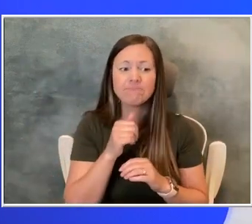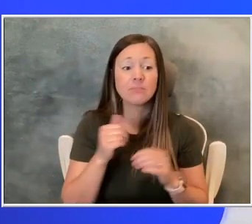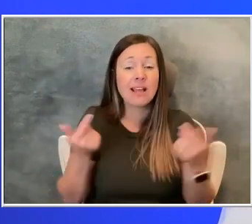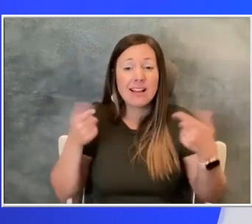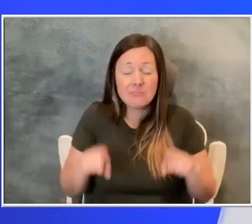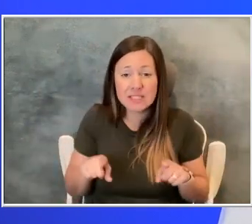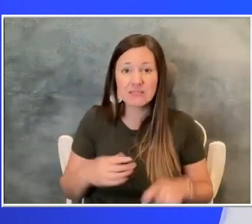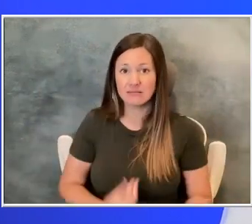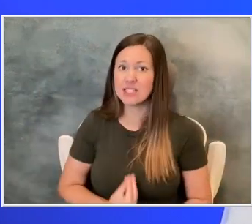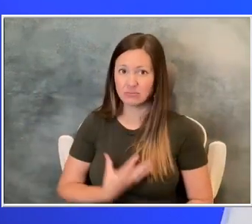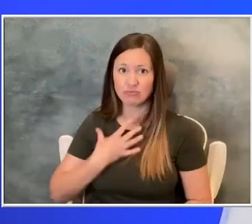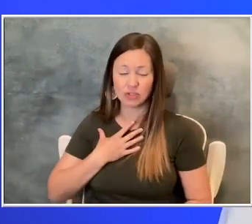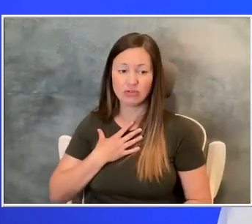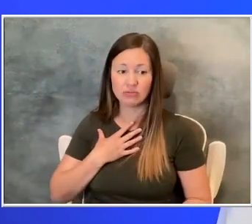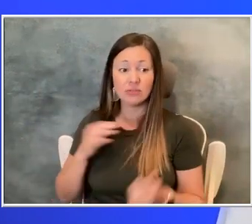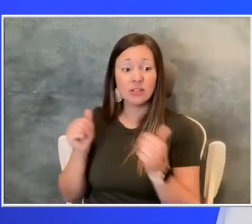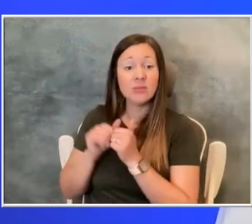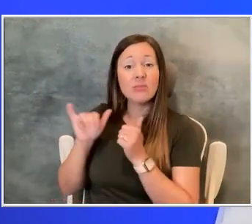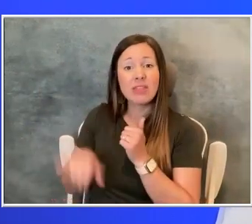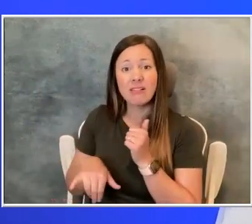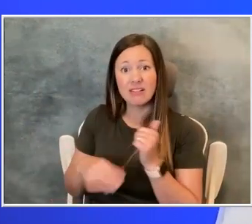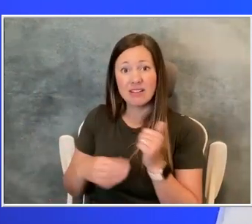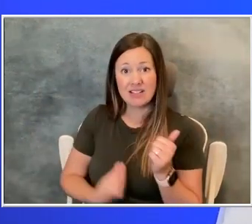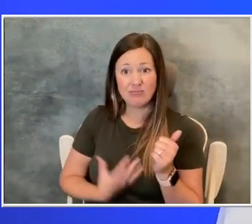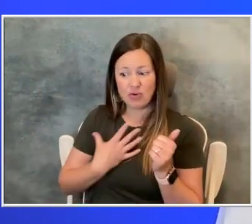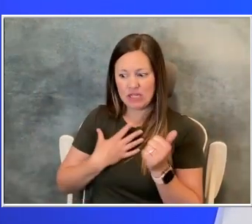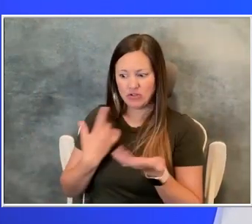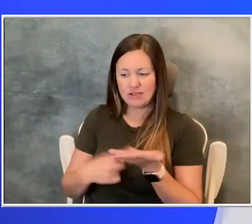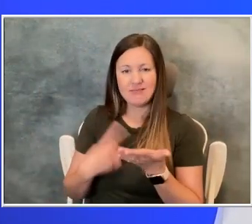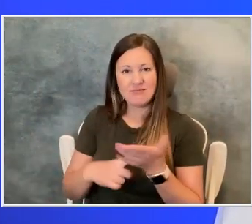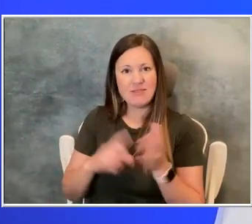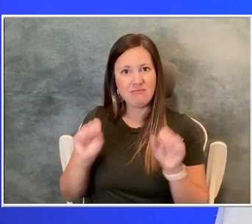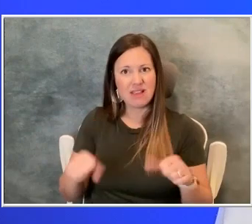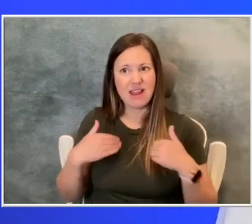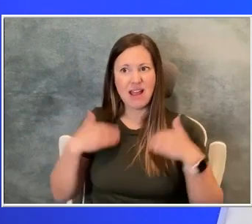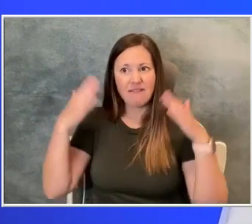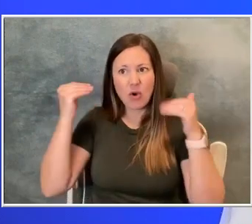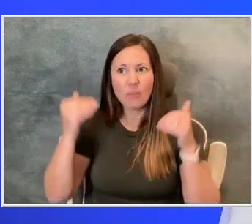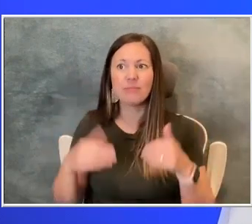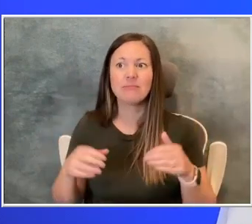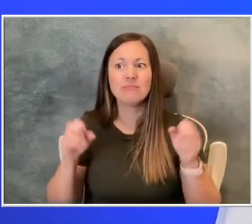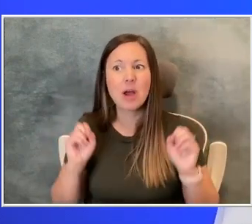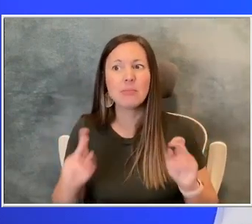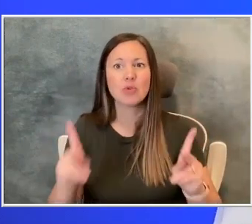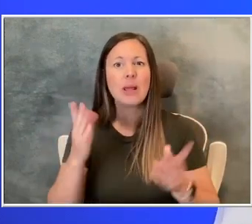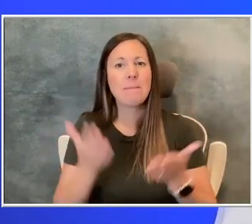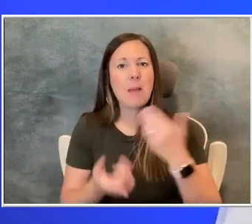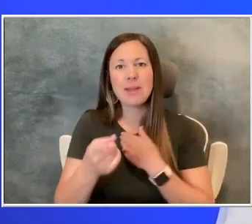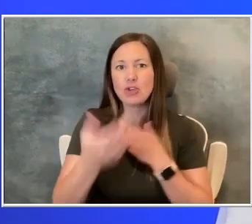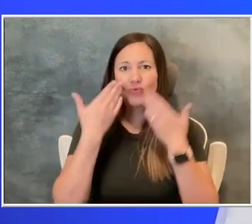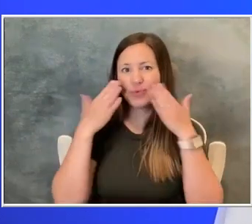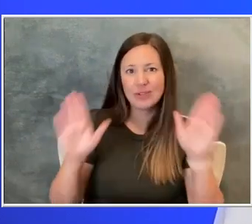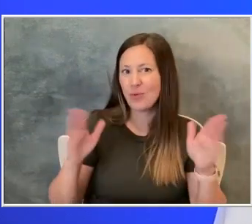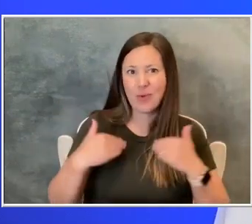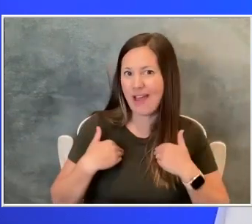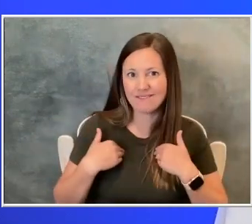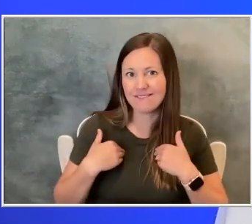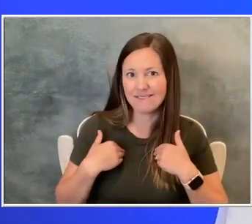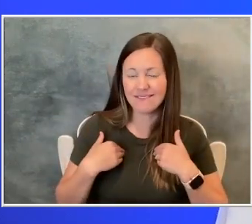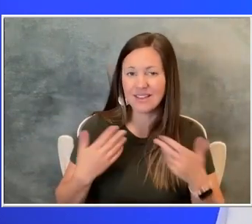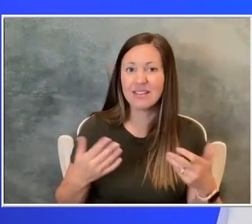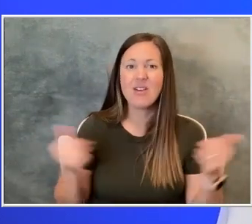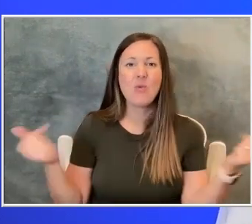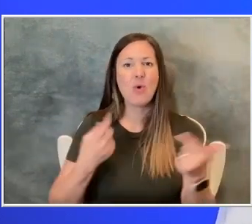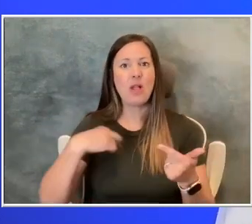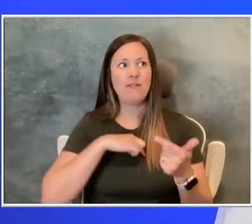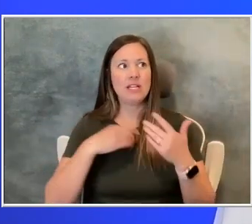with inspiration sometimes comes hope and opportunities that you didn't know you were going to have. We all have difficult stories.